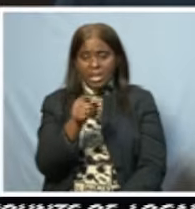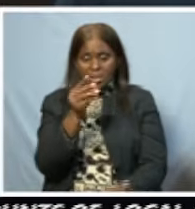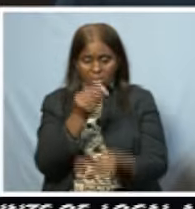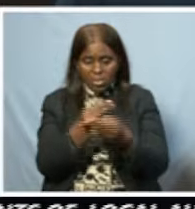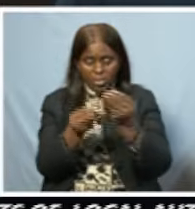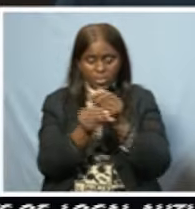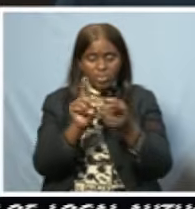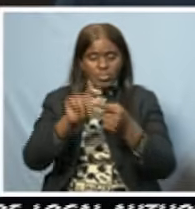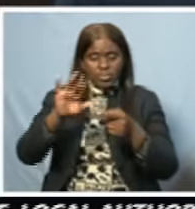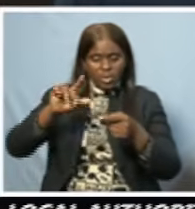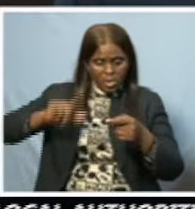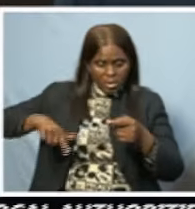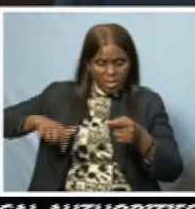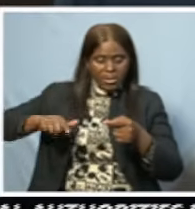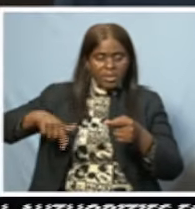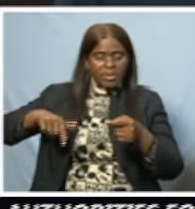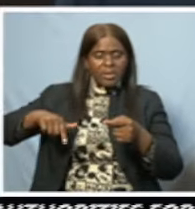the is not